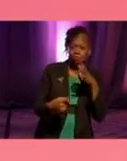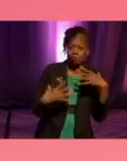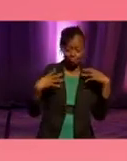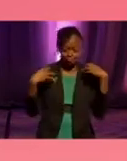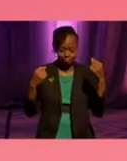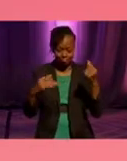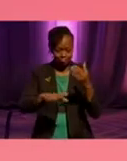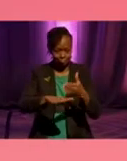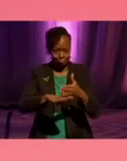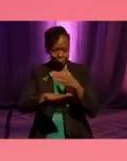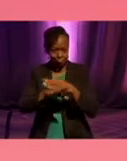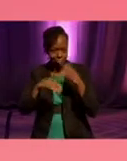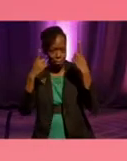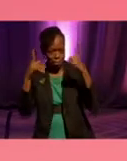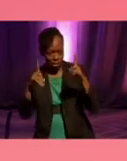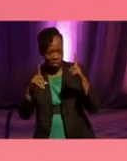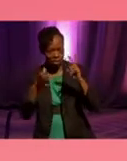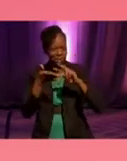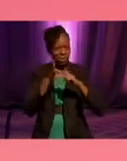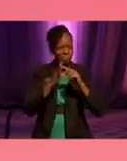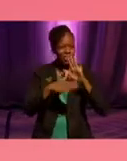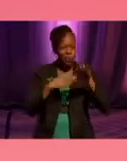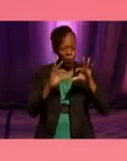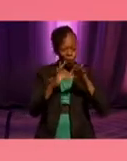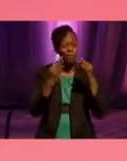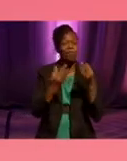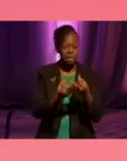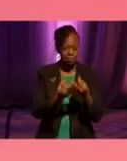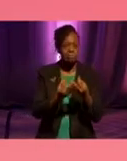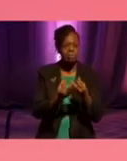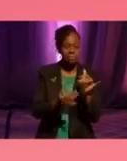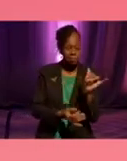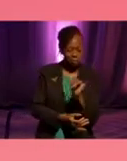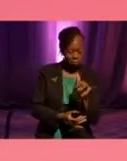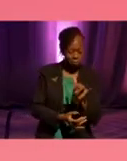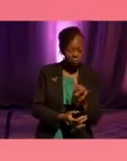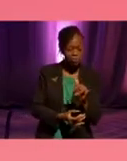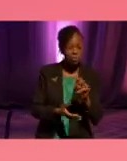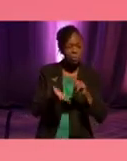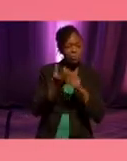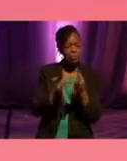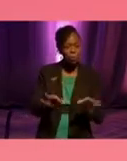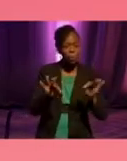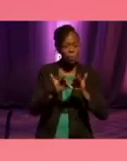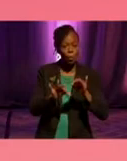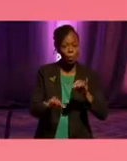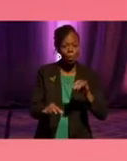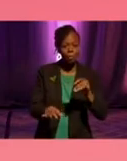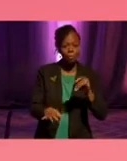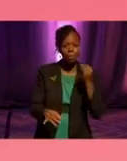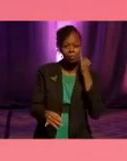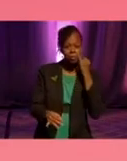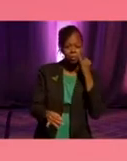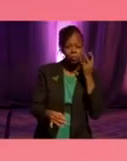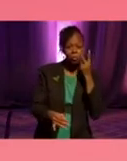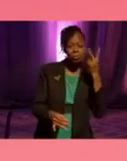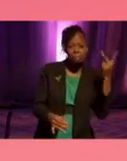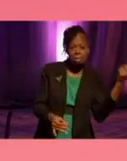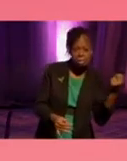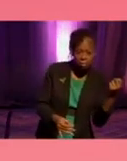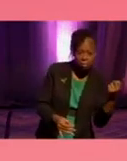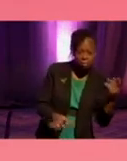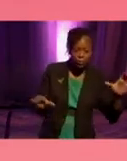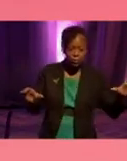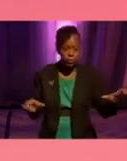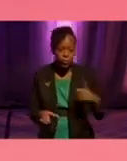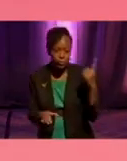it's important that if we see something, to do something. You know, I'm using my art with